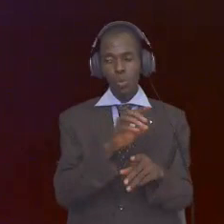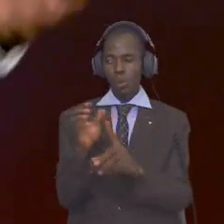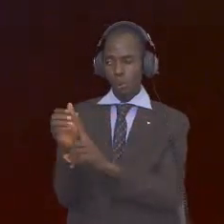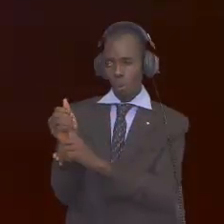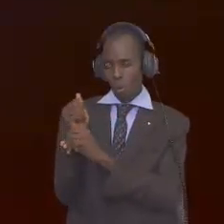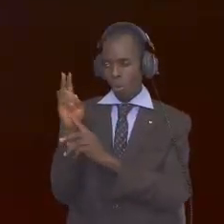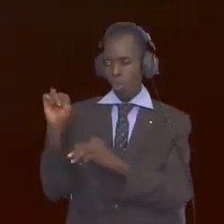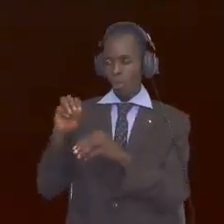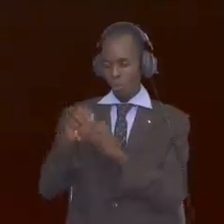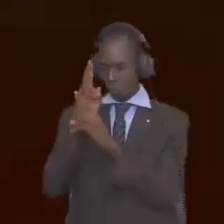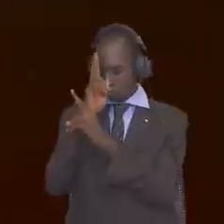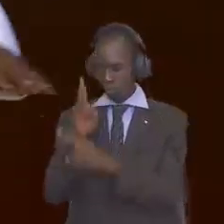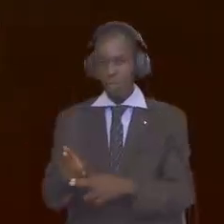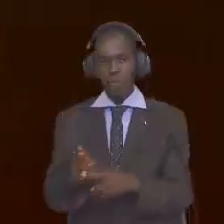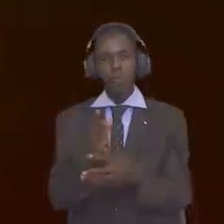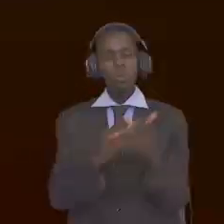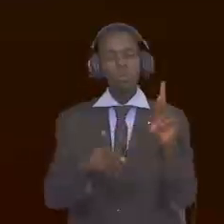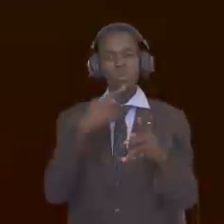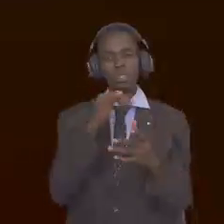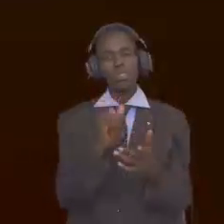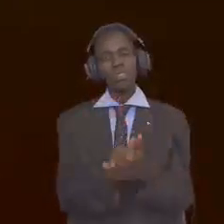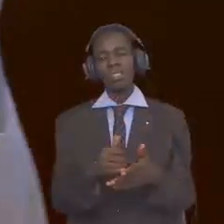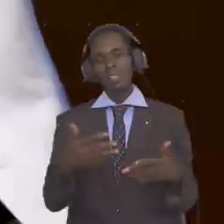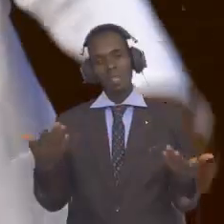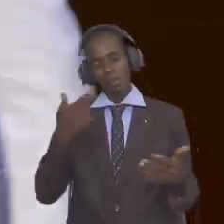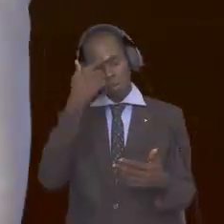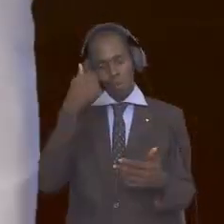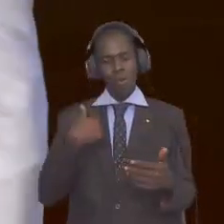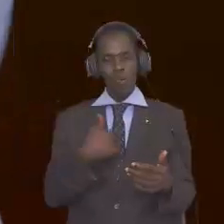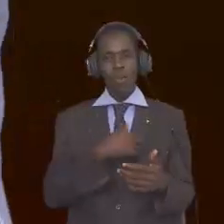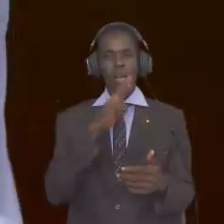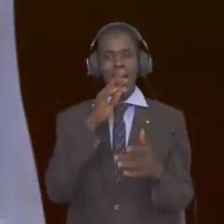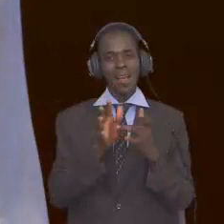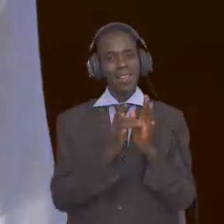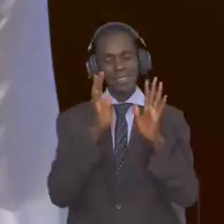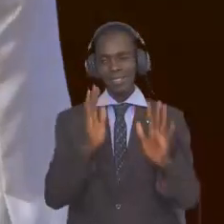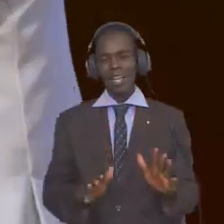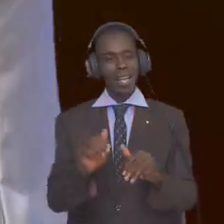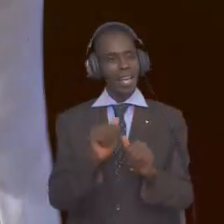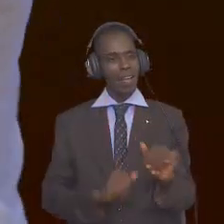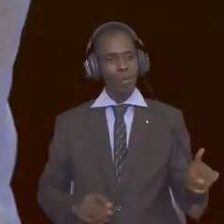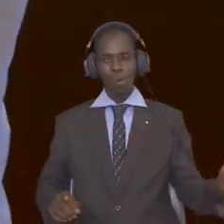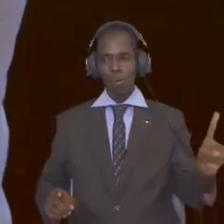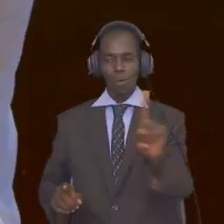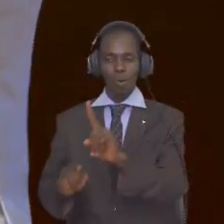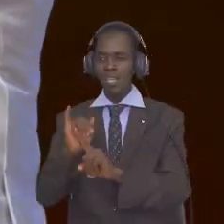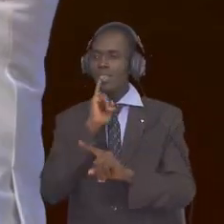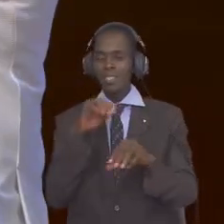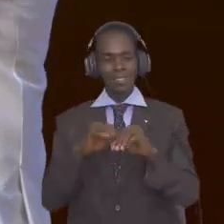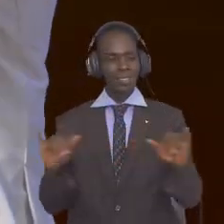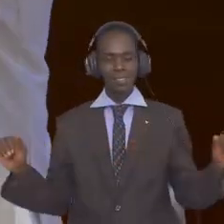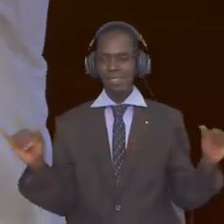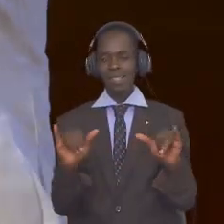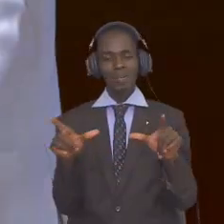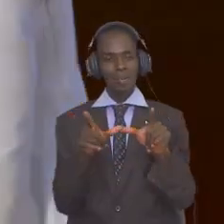they see, because we are Christians, everybody is at the same level. The new convert and the senior pastor at